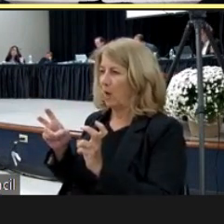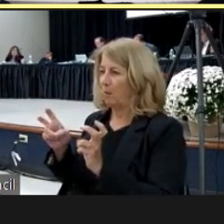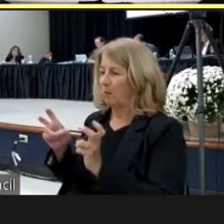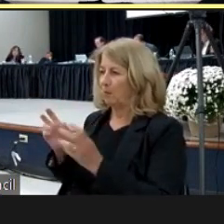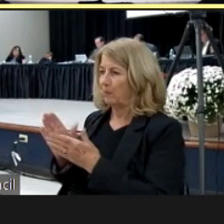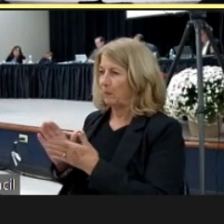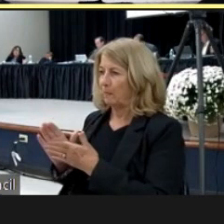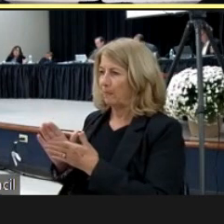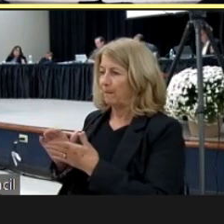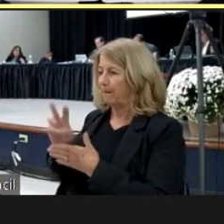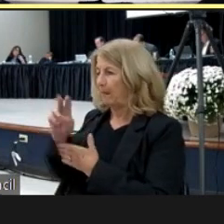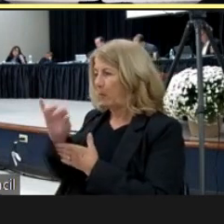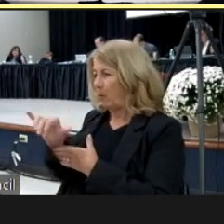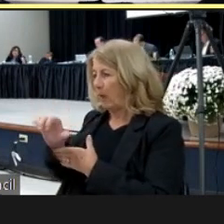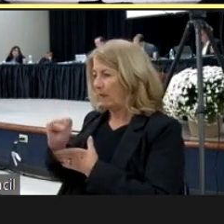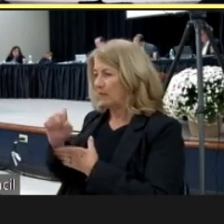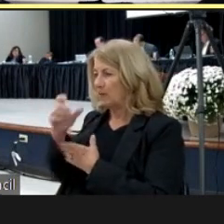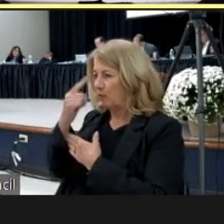ways for the